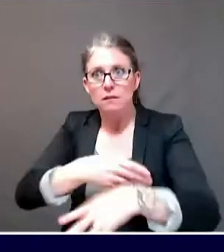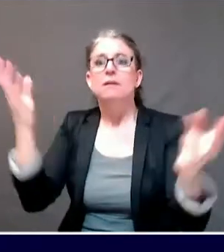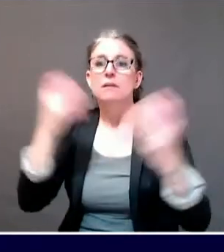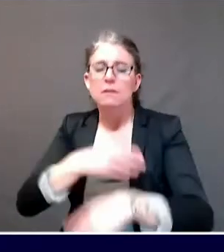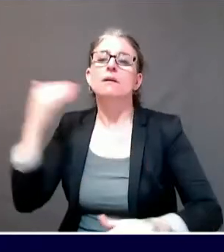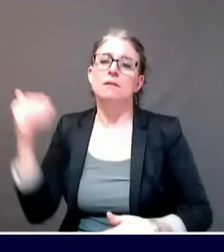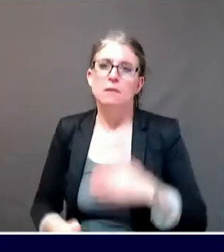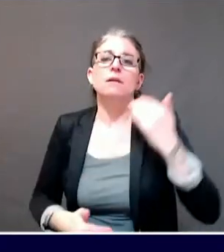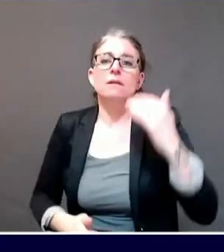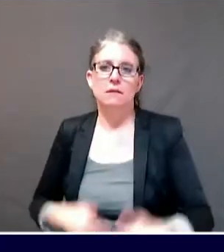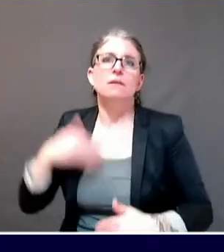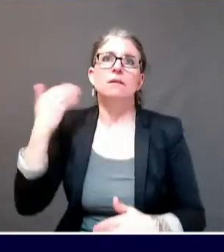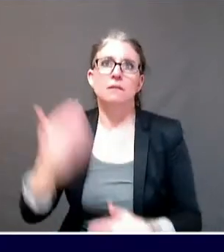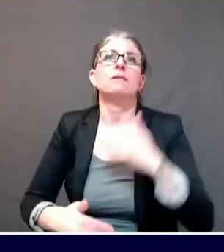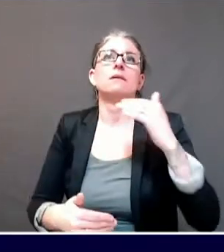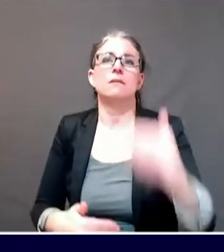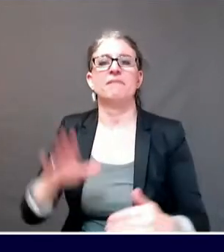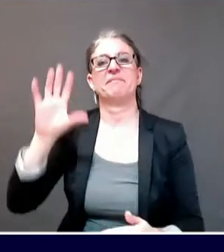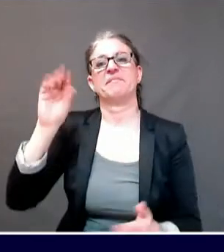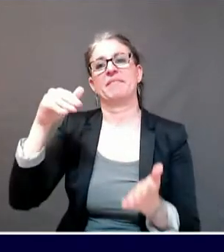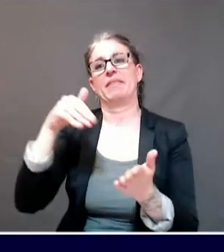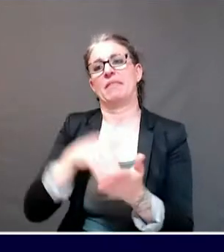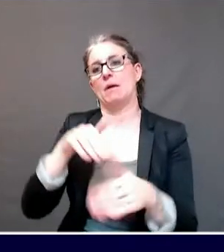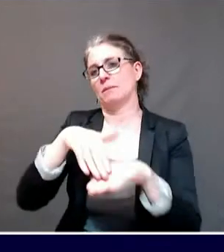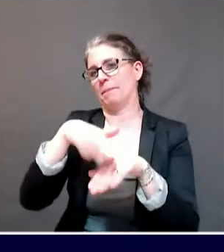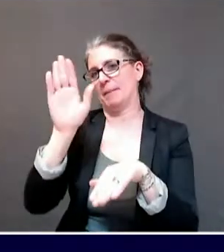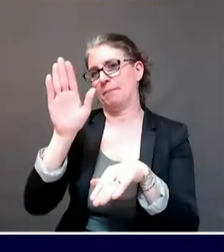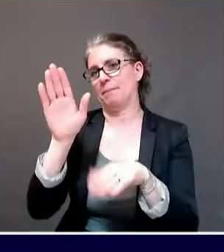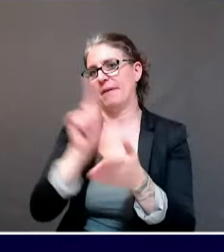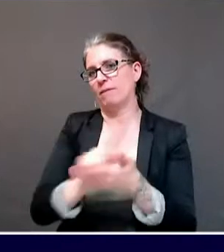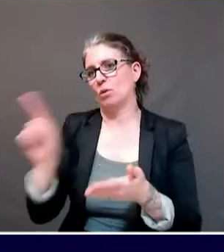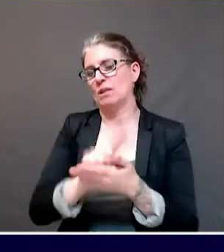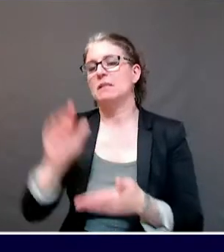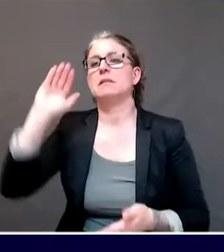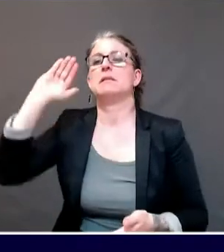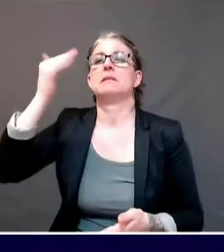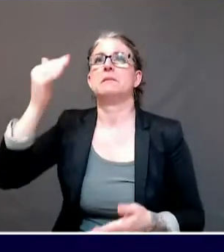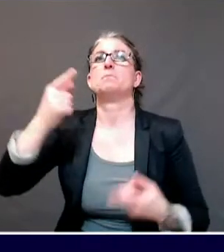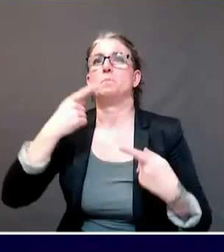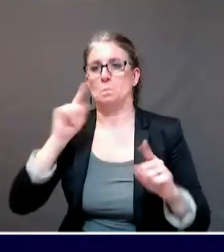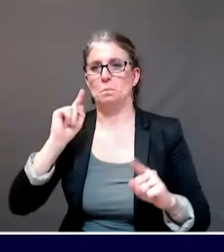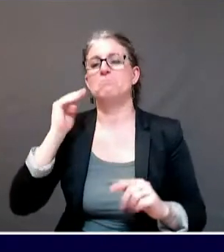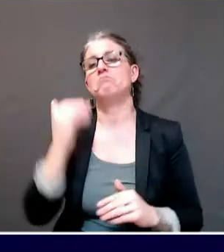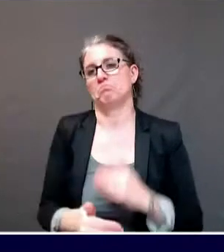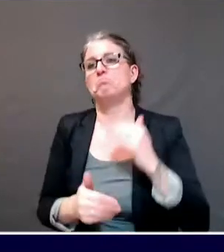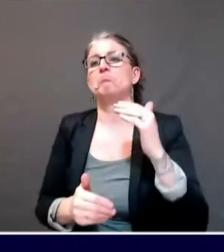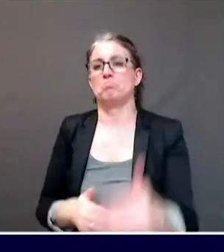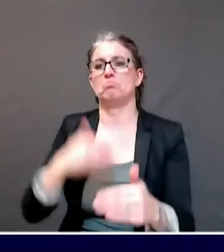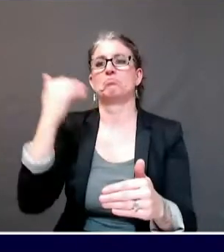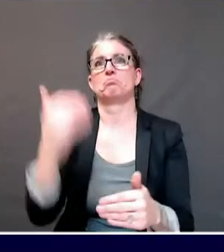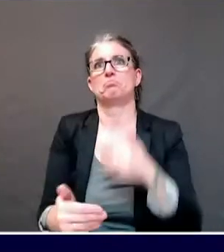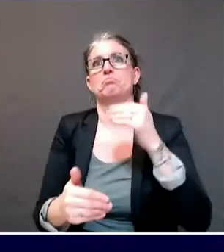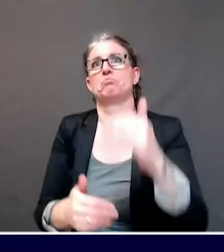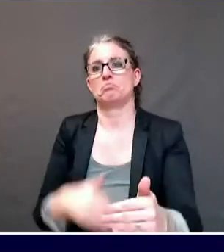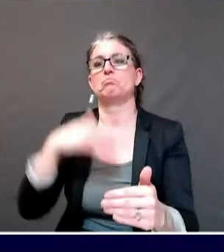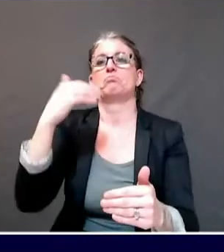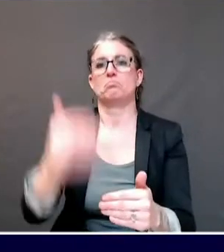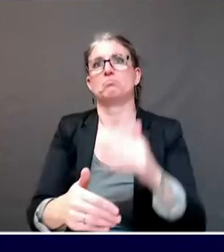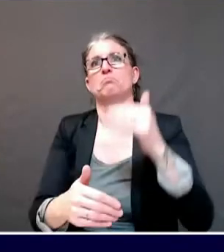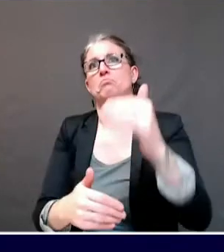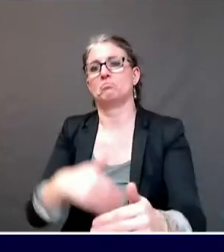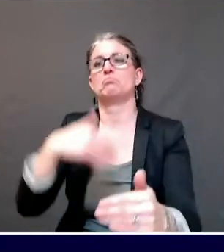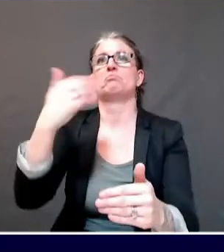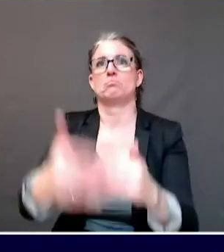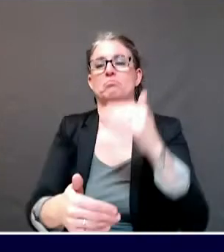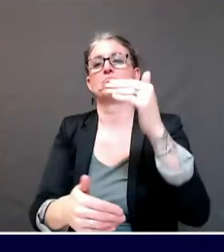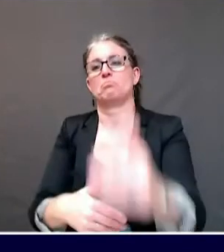absolutely not. And there are other models that suggest that it's not until we get to many tens of